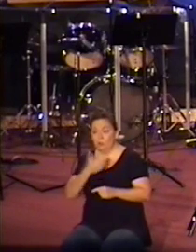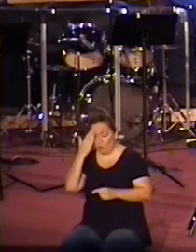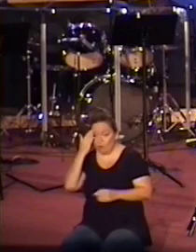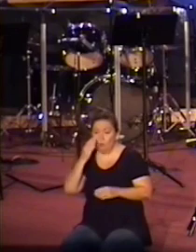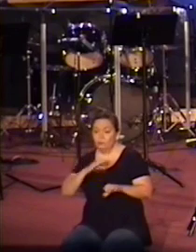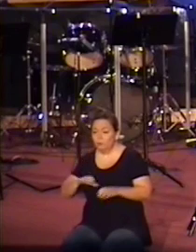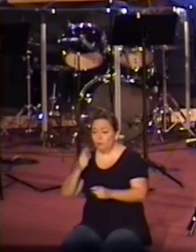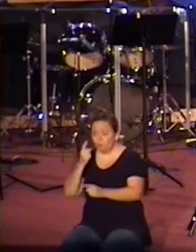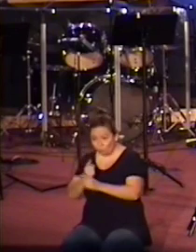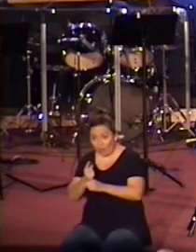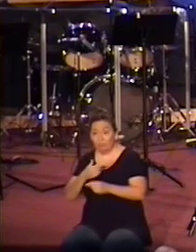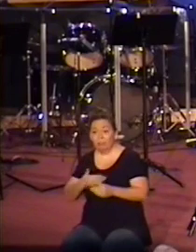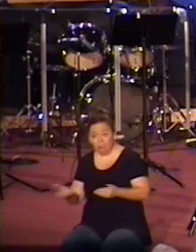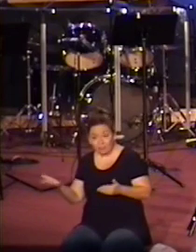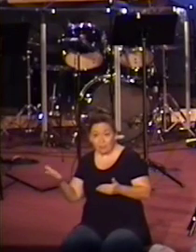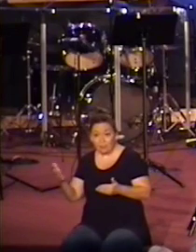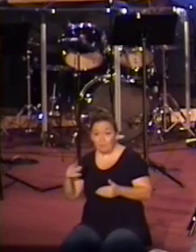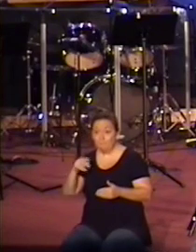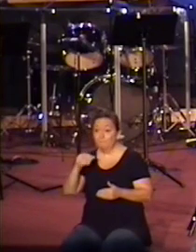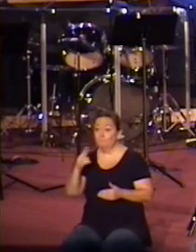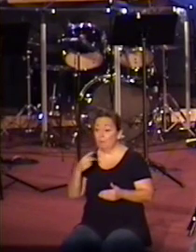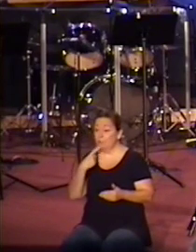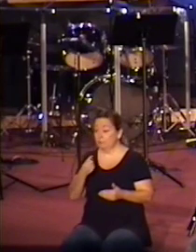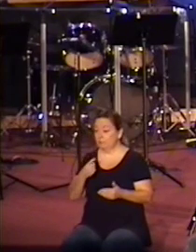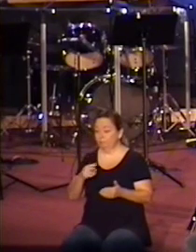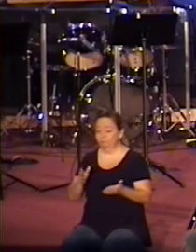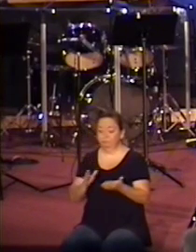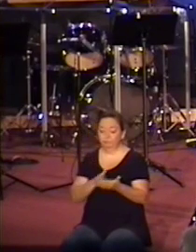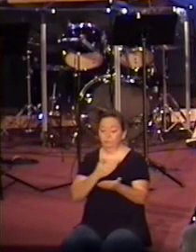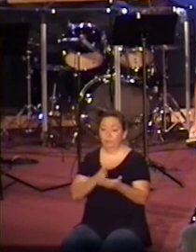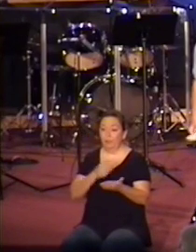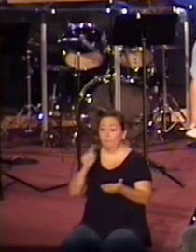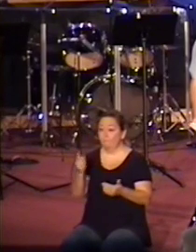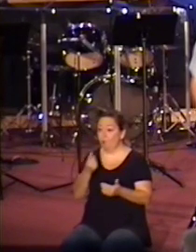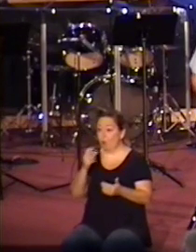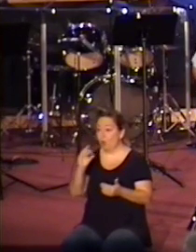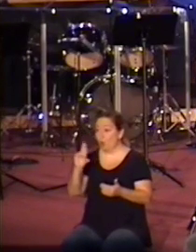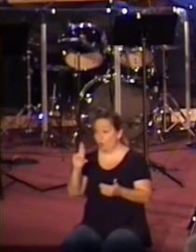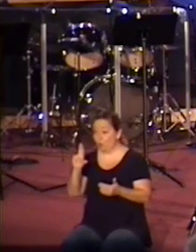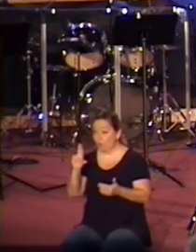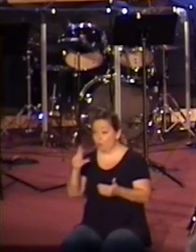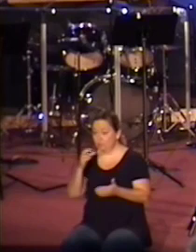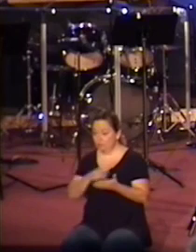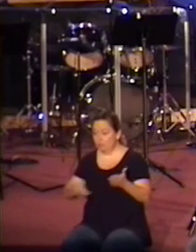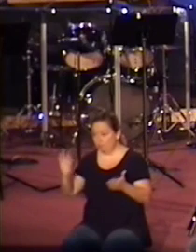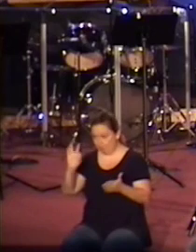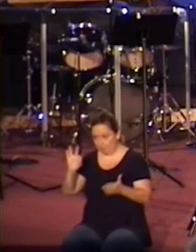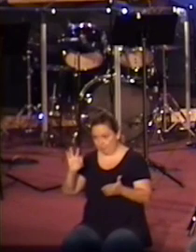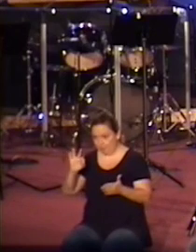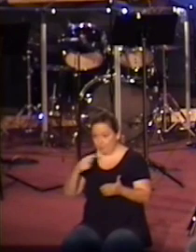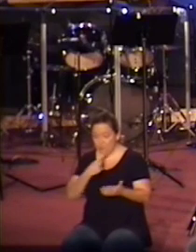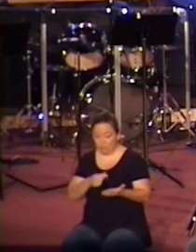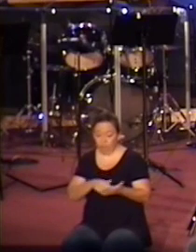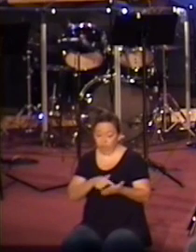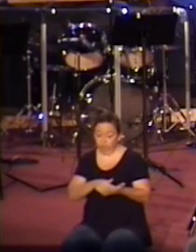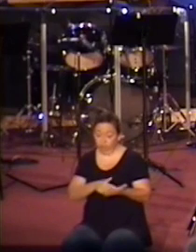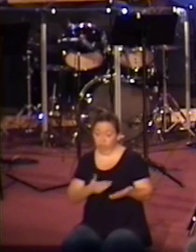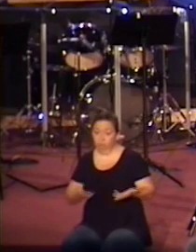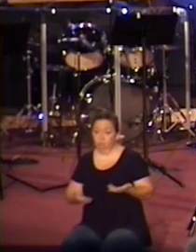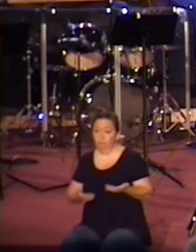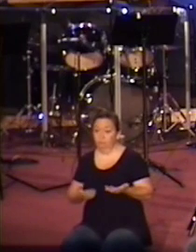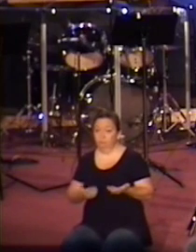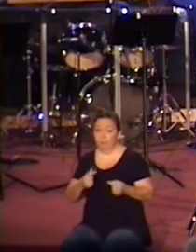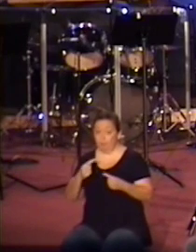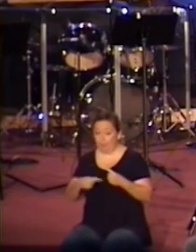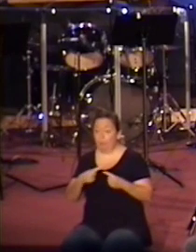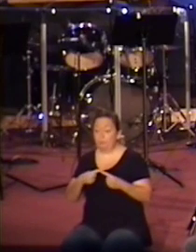right thing. Now, Paul puts it this way. Turn your Bibles to 1 Corinthians. chapter 9. Listen to what he says here